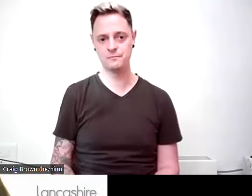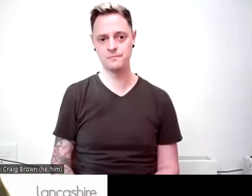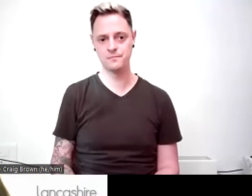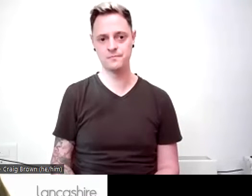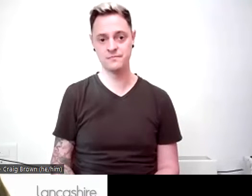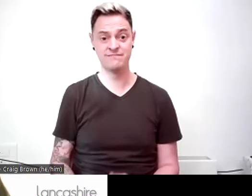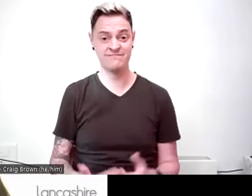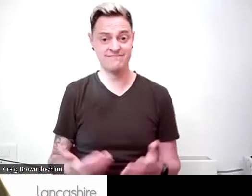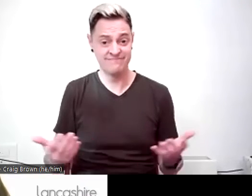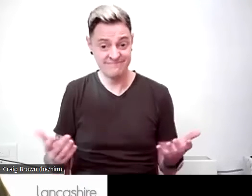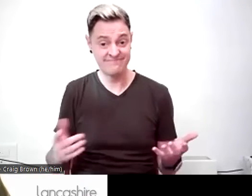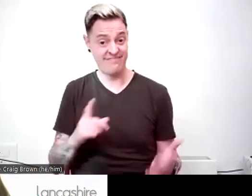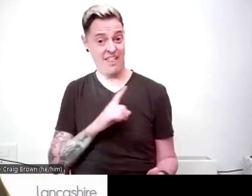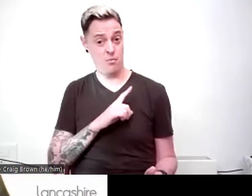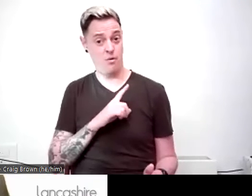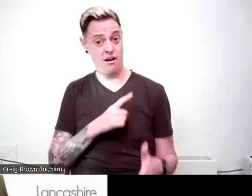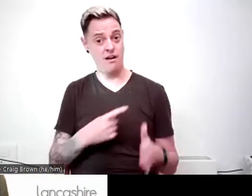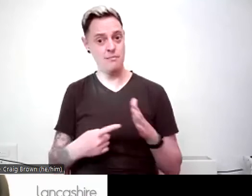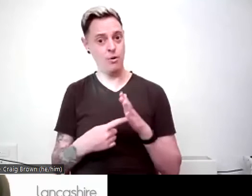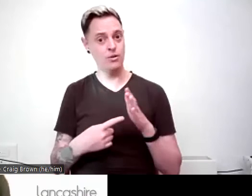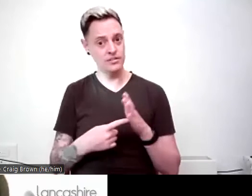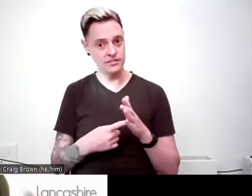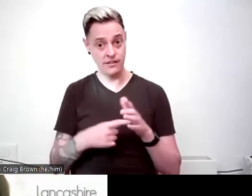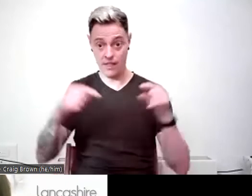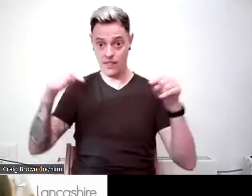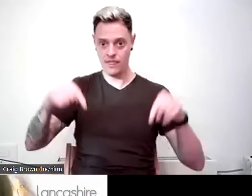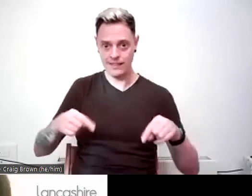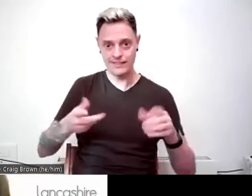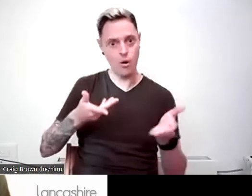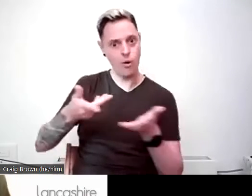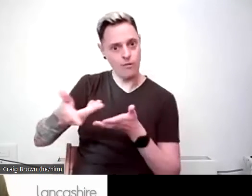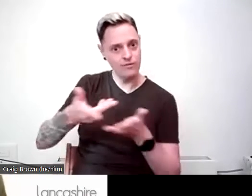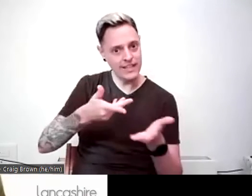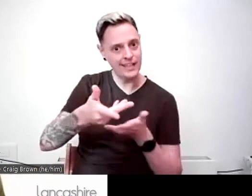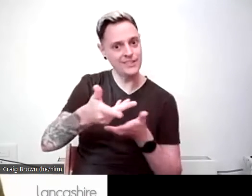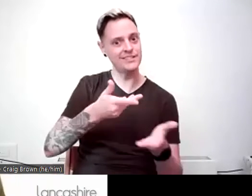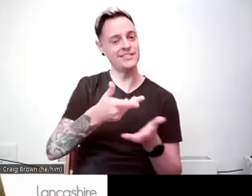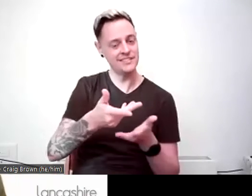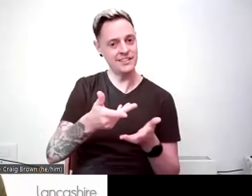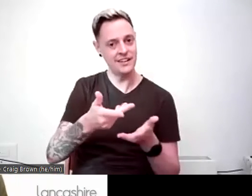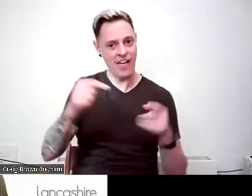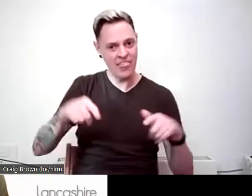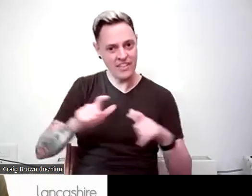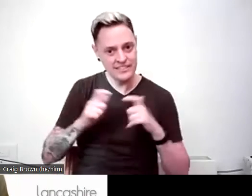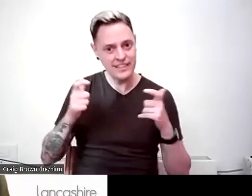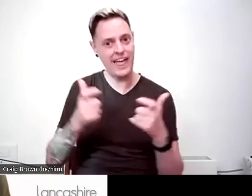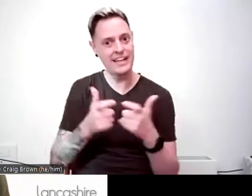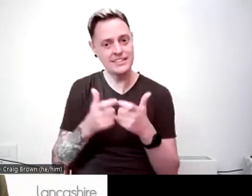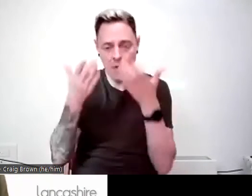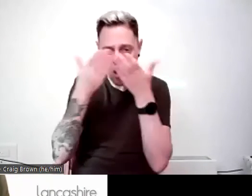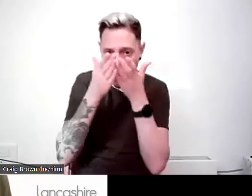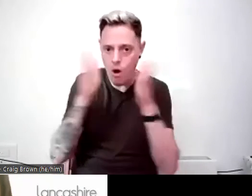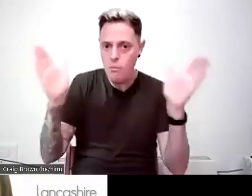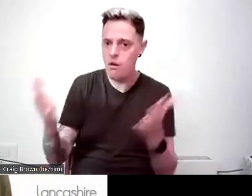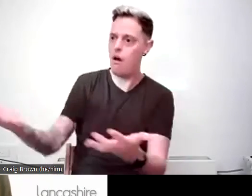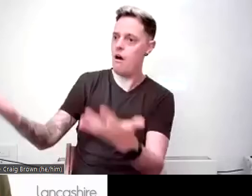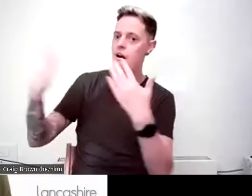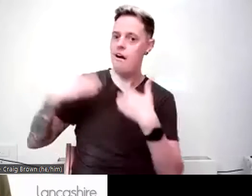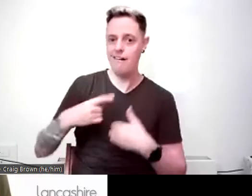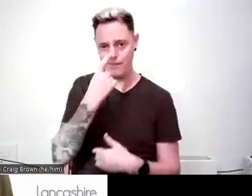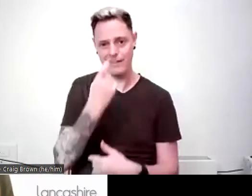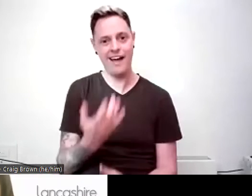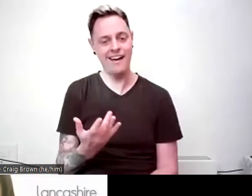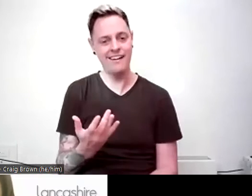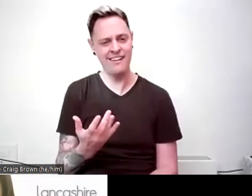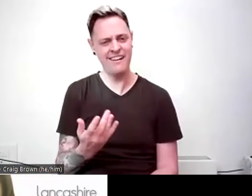this is why it's so important that we have these conversations and we have these classes. And I think sometimes people get a little bit confused